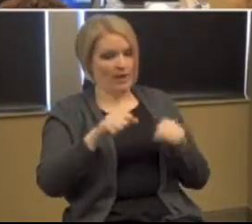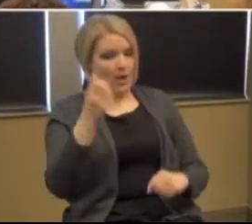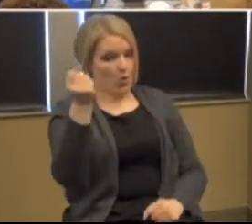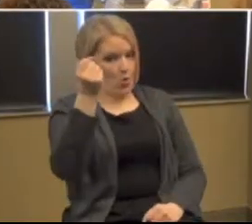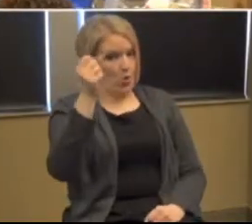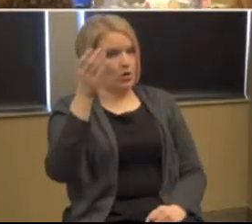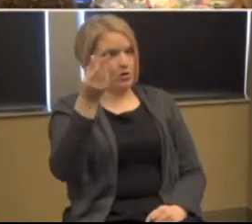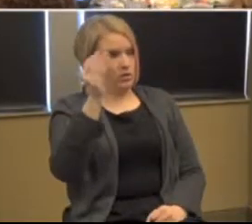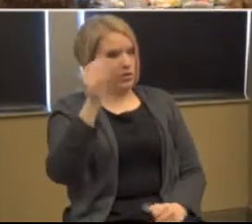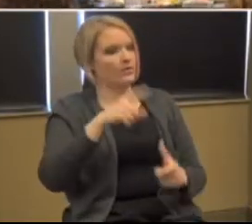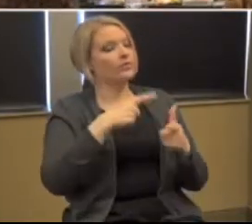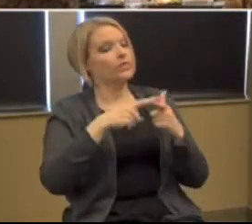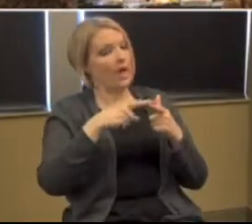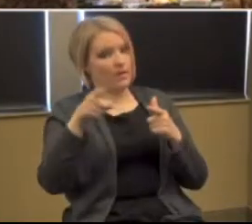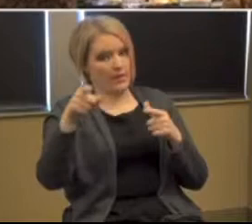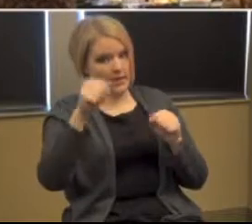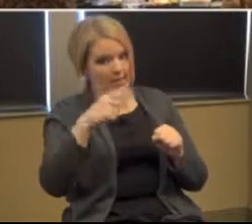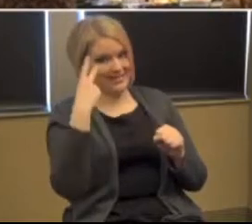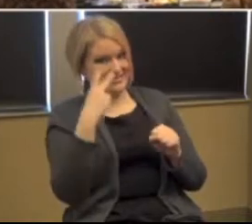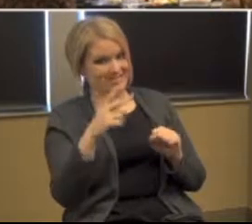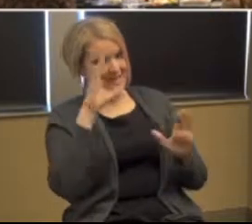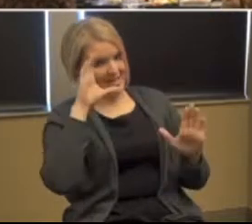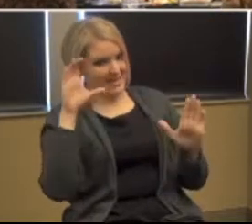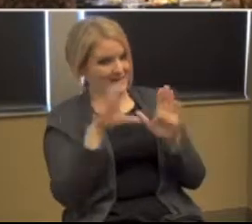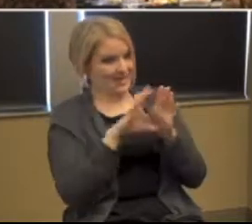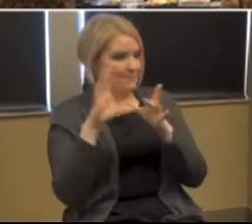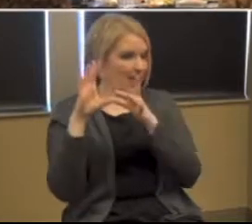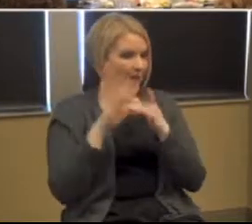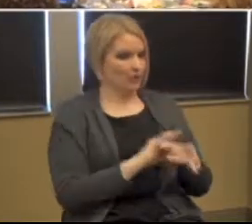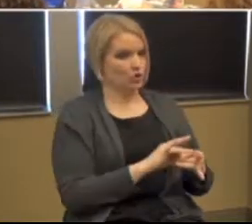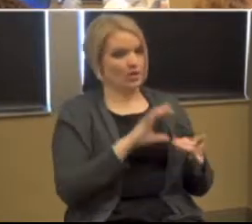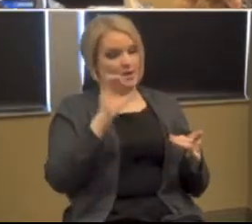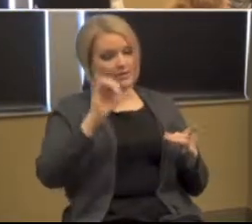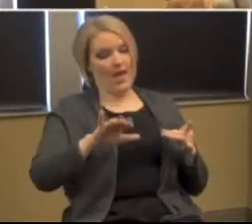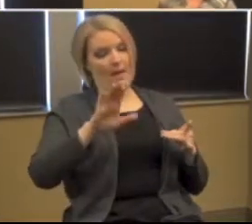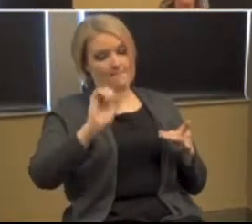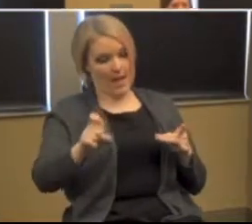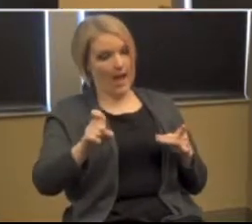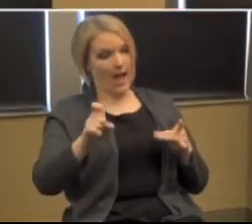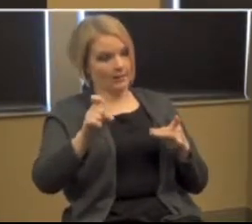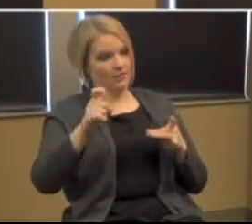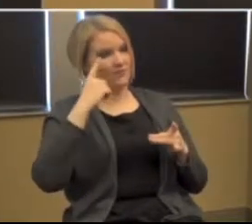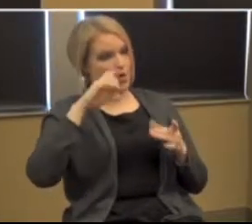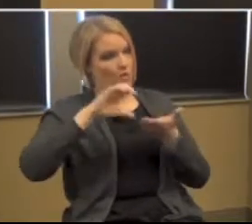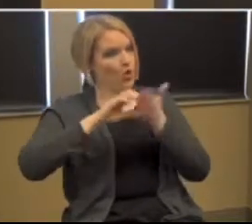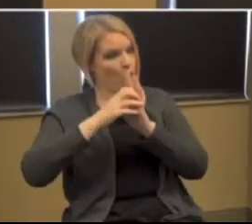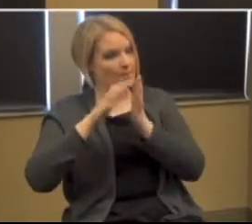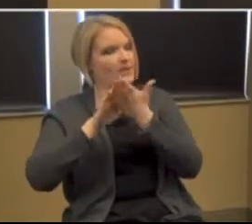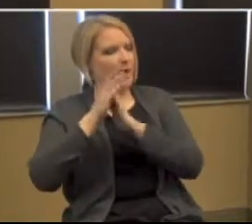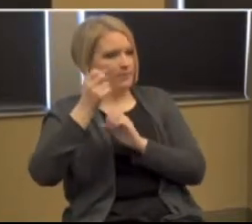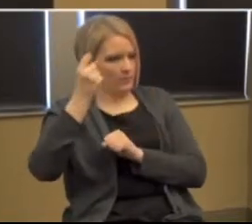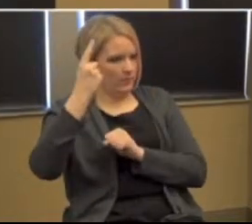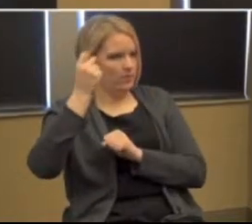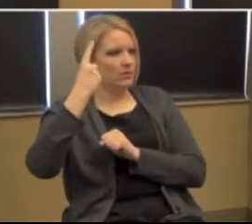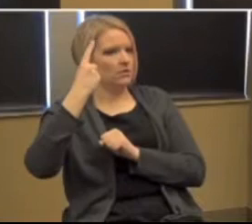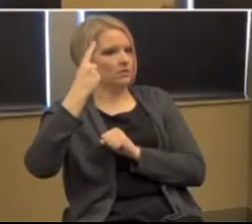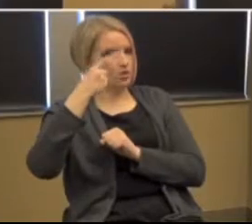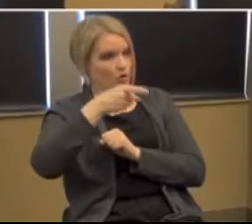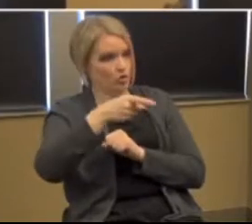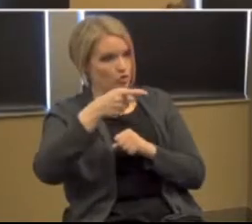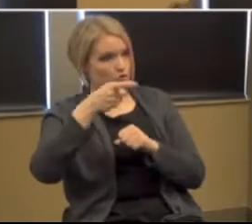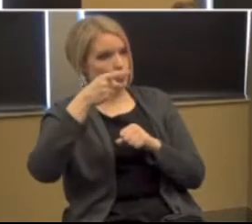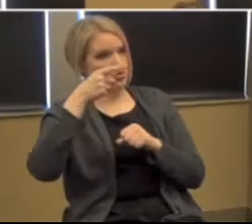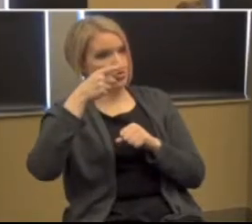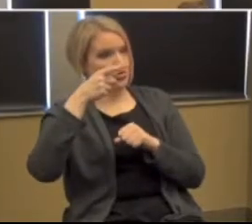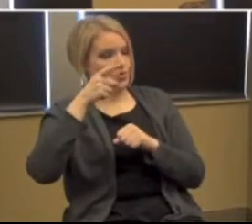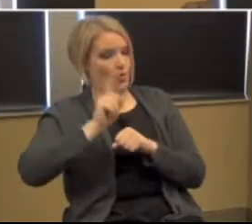they start to get concrete representations. The box of the cookies is now meaningful. So when you go down the grocery store aisle, your life is